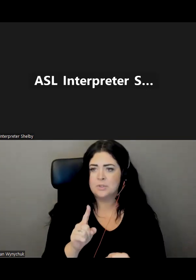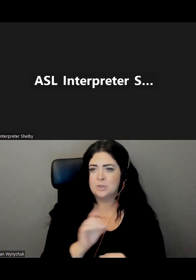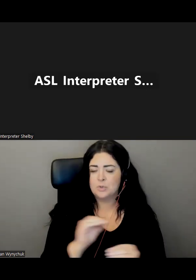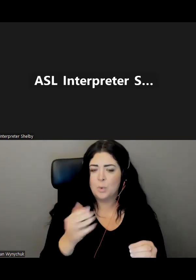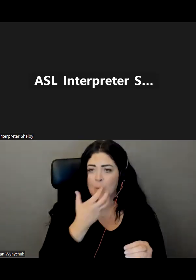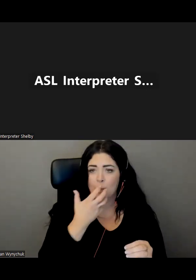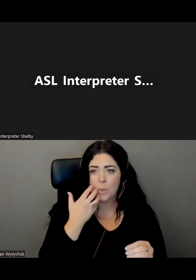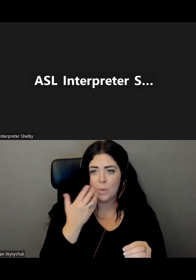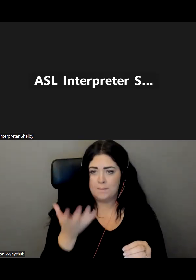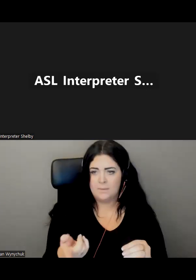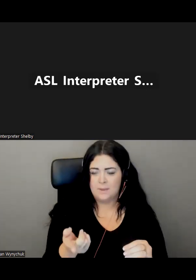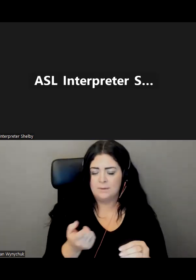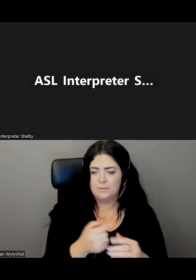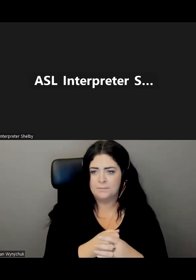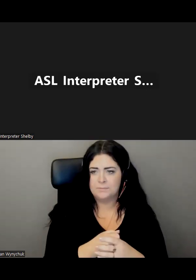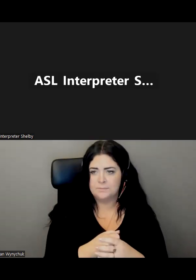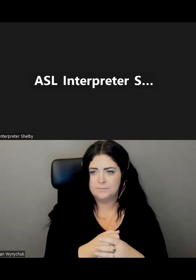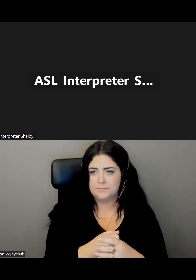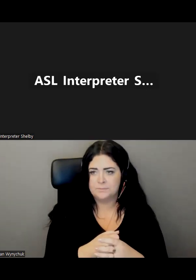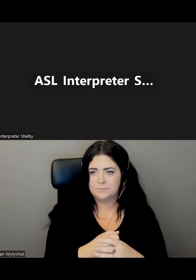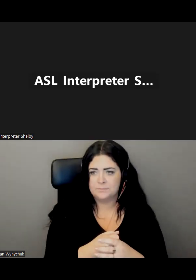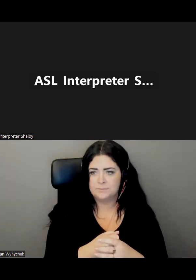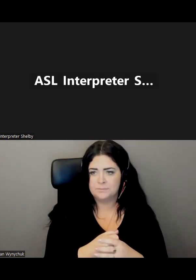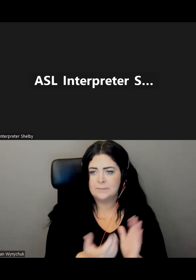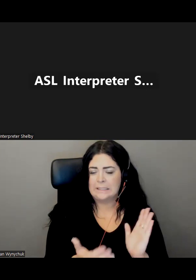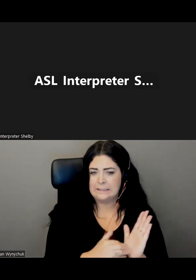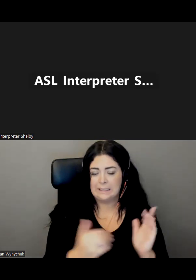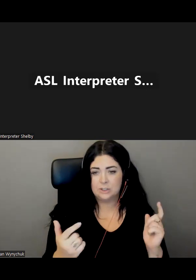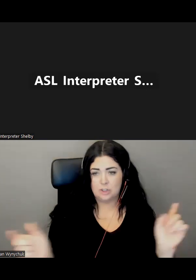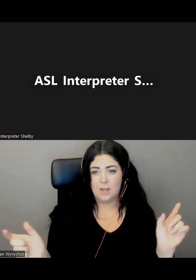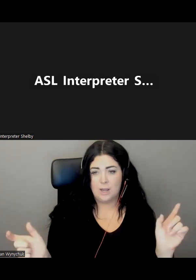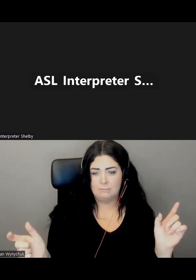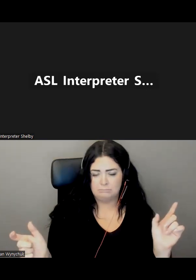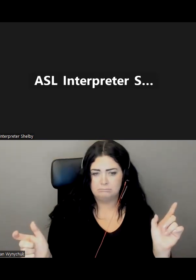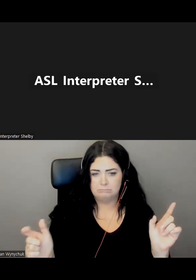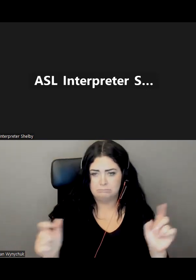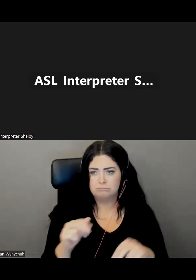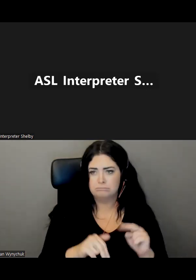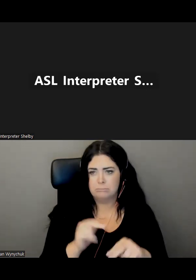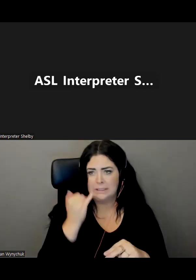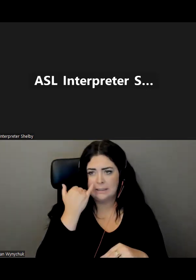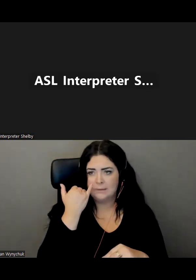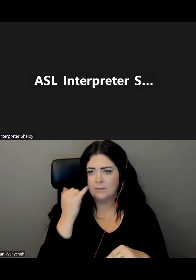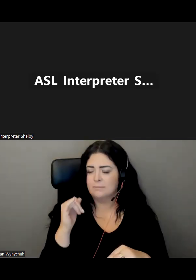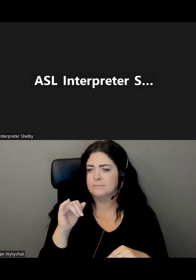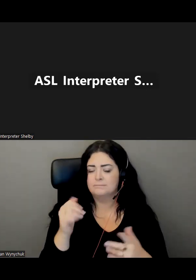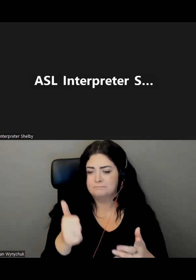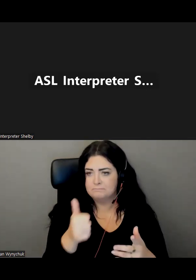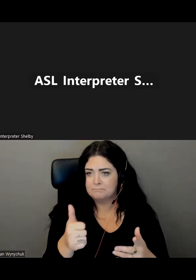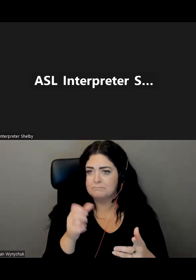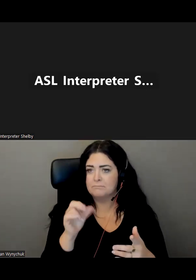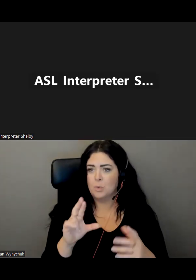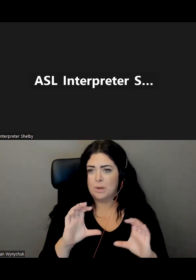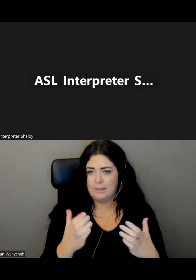warm in there. But that's of course for large scale growing. If it's just yourself or like a